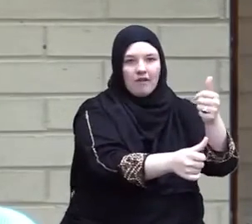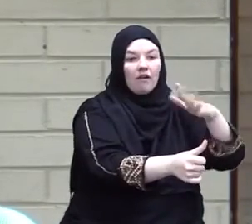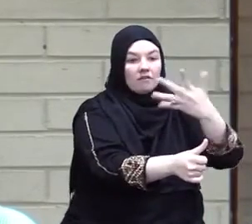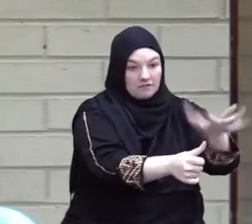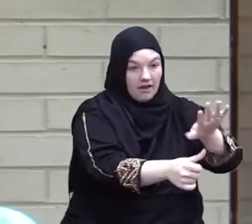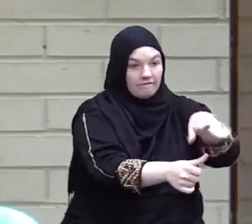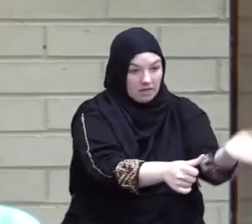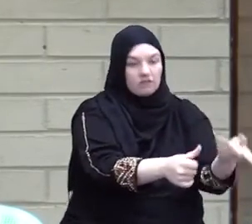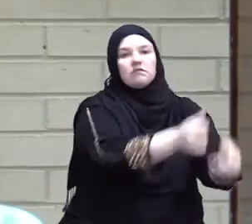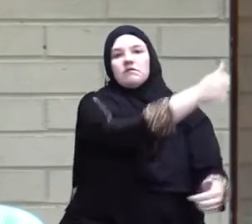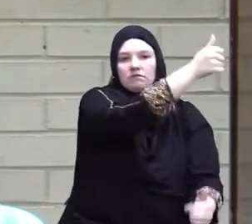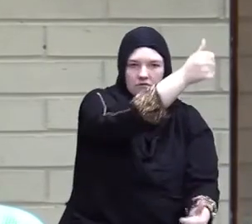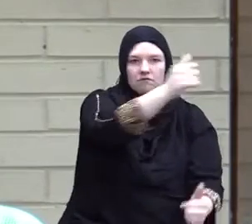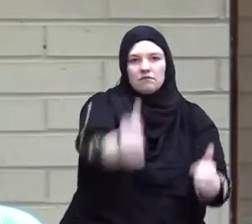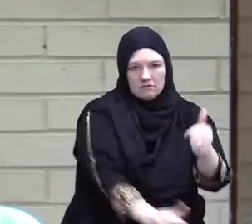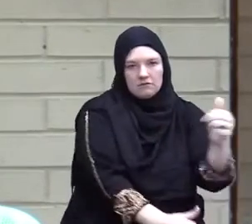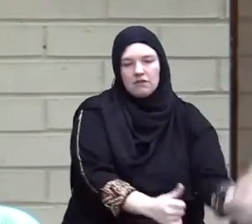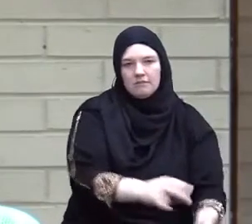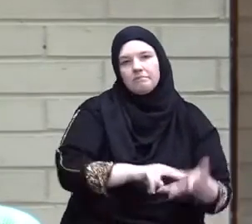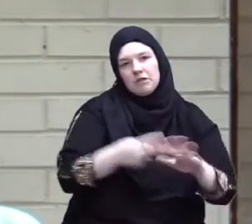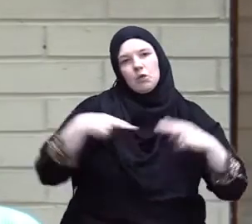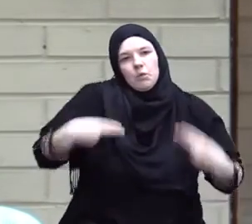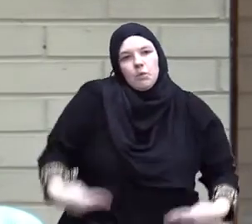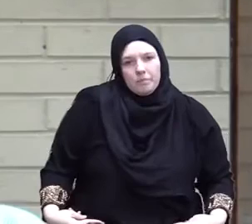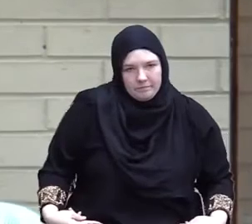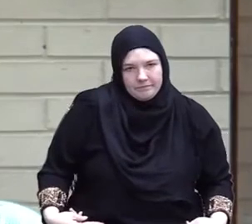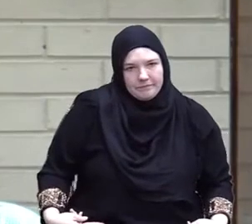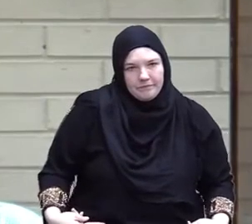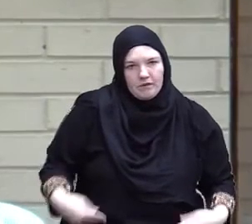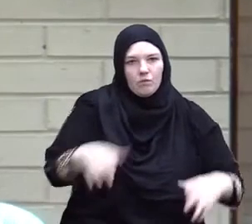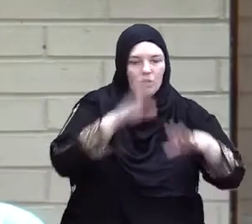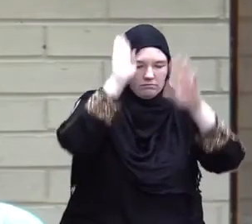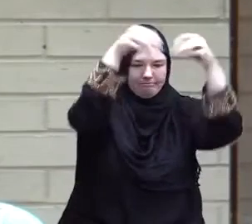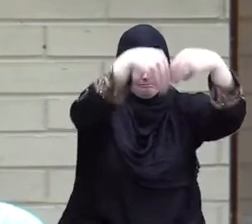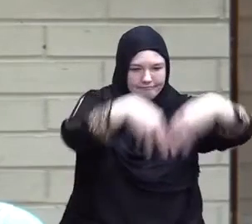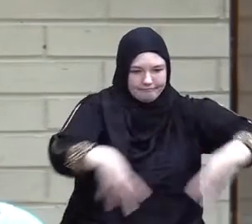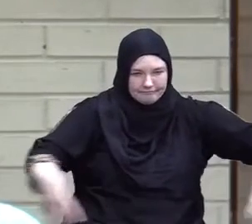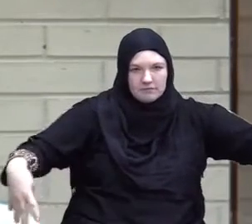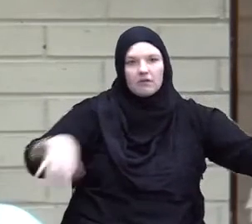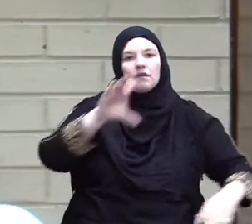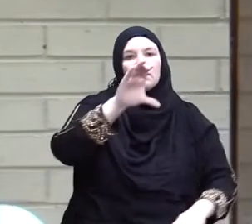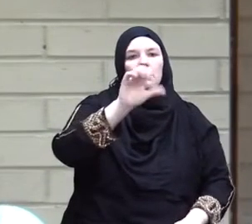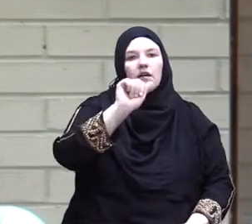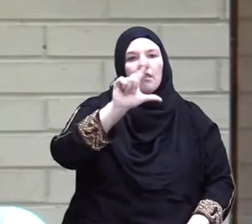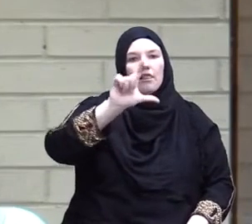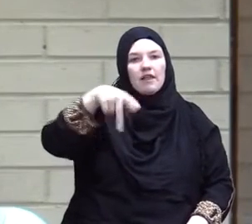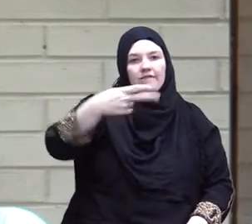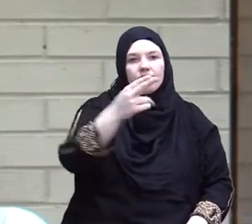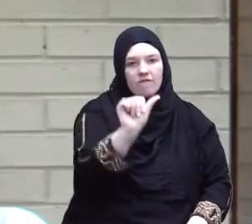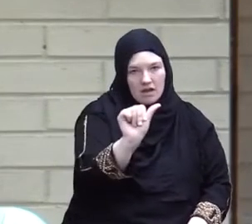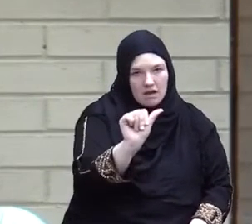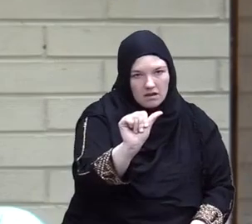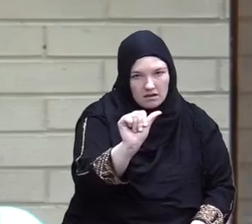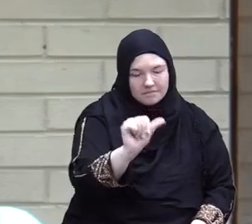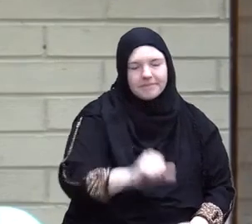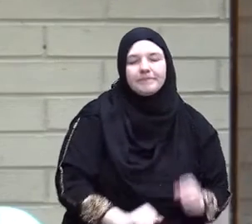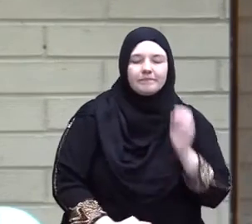someone to follow. So the word Khalifa brings the issue of